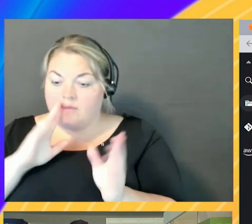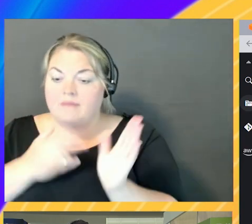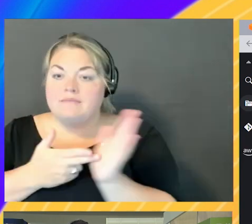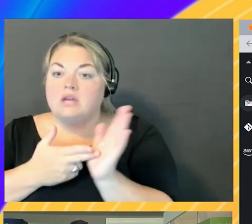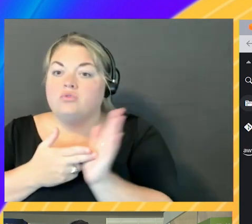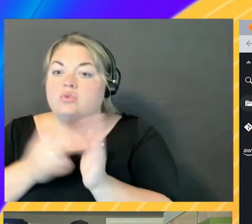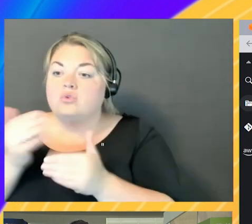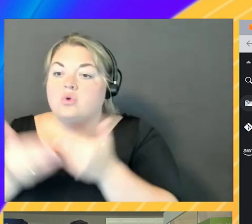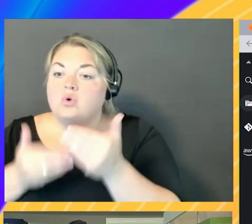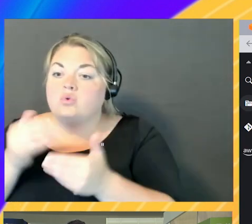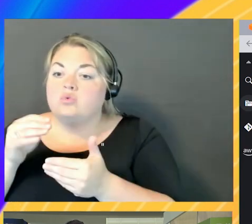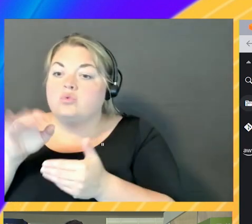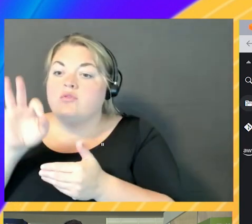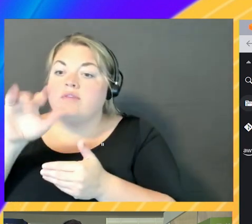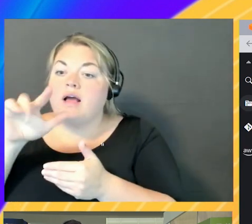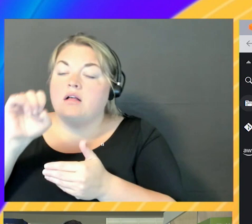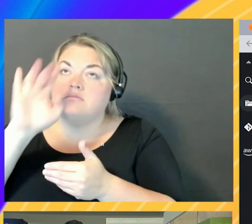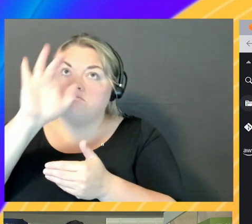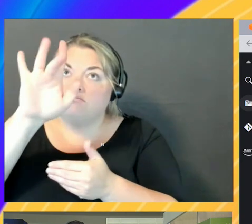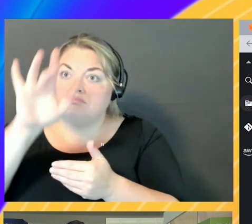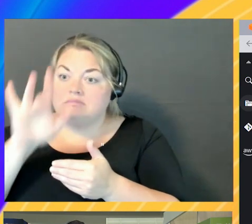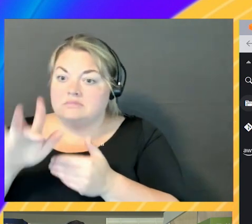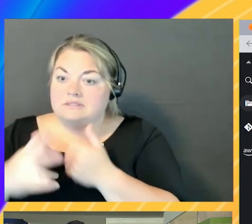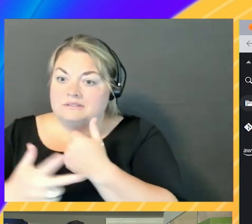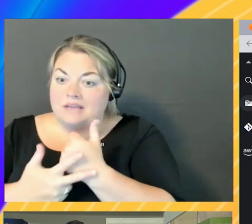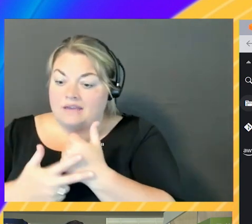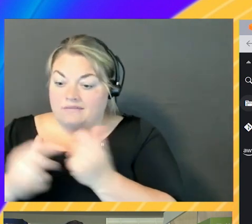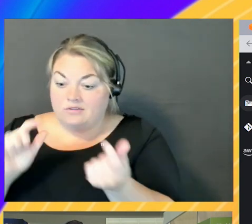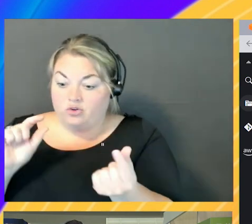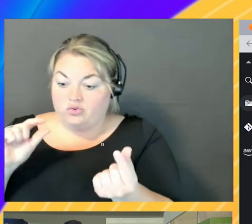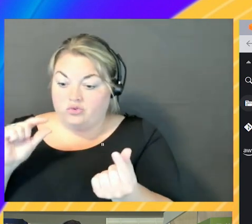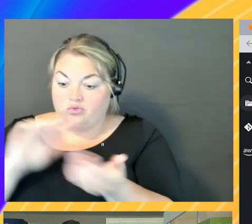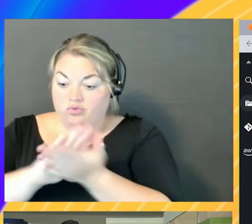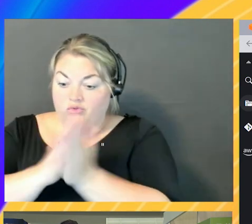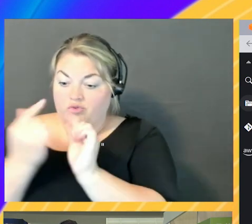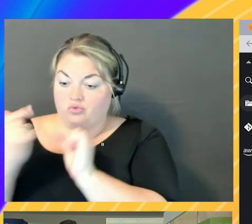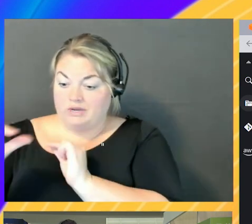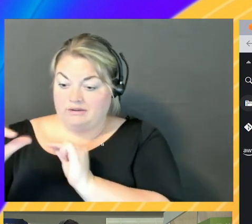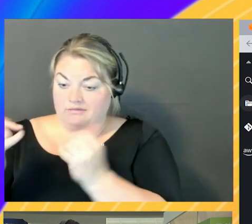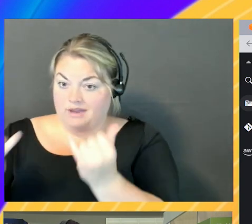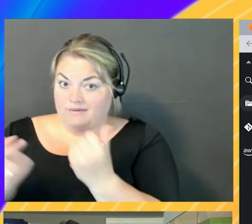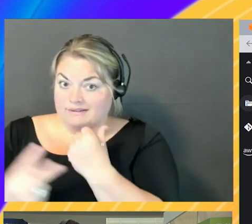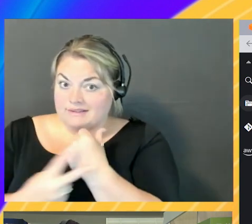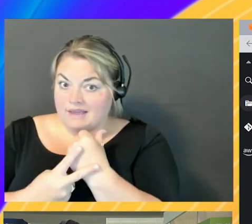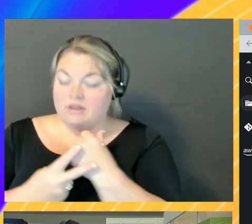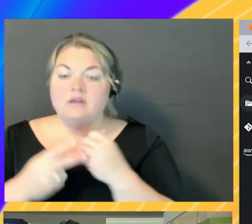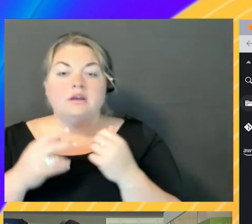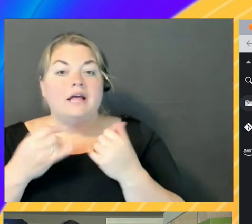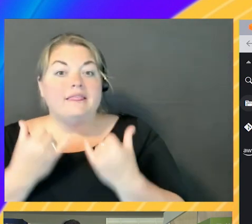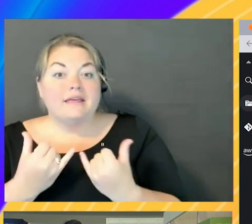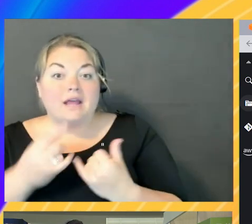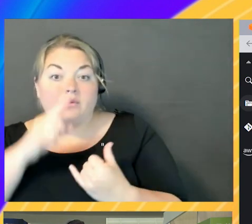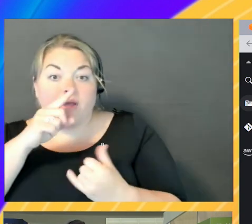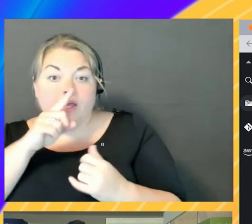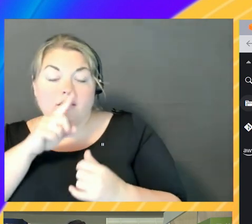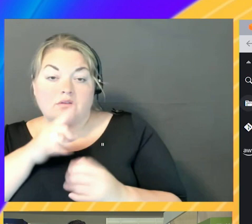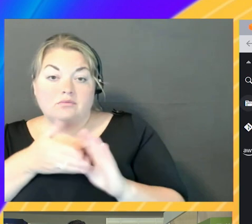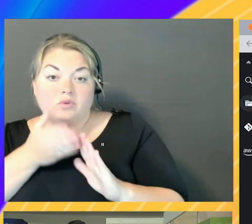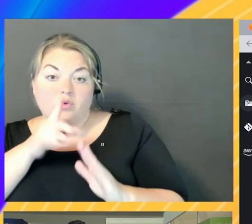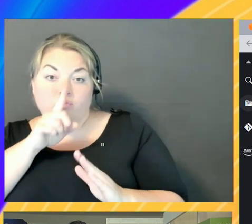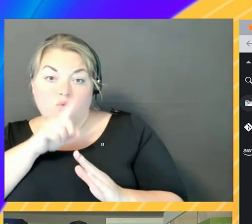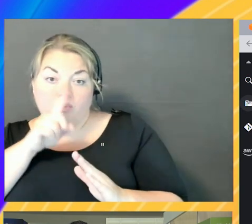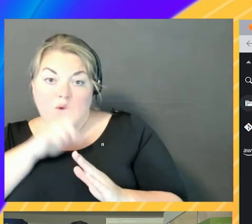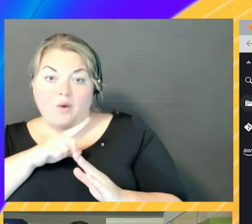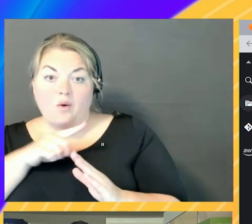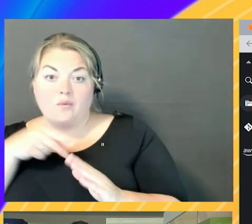hit Save. Okay, it went green, it's saved. And then I run sudo pip install boto3, yep. And that's going to run